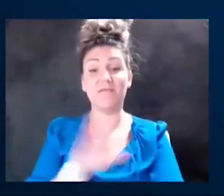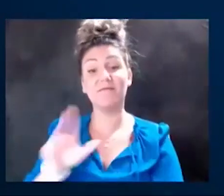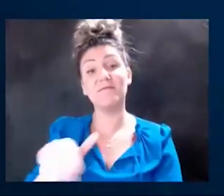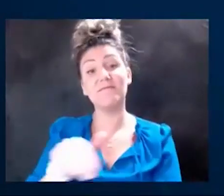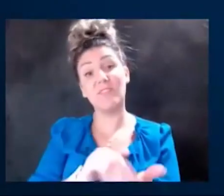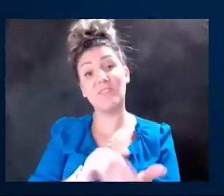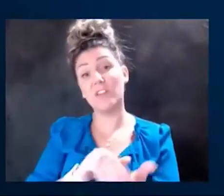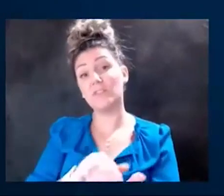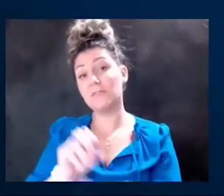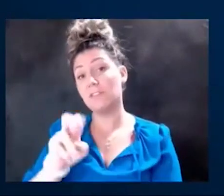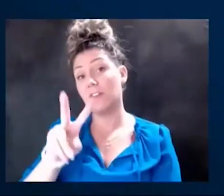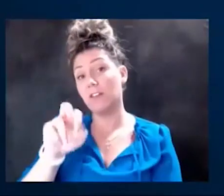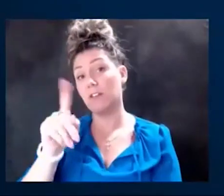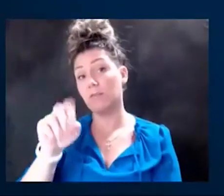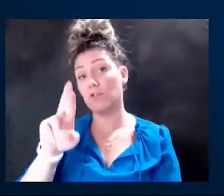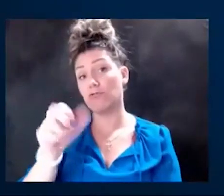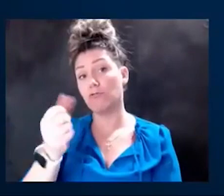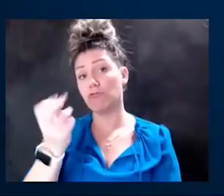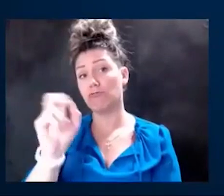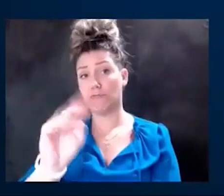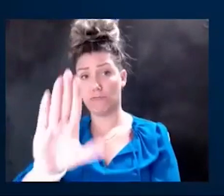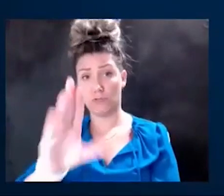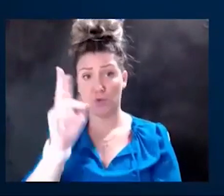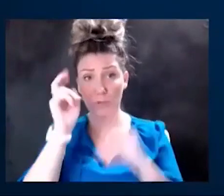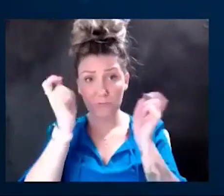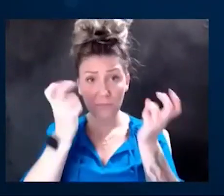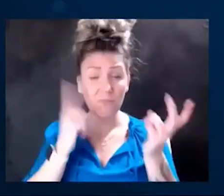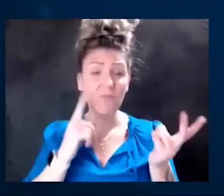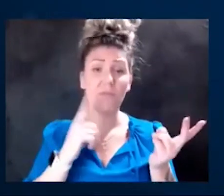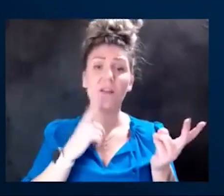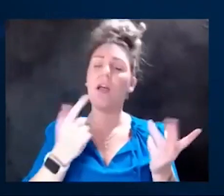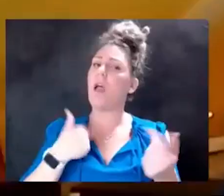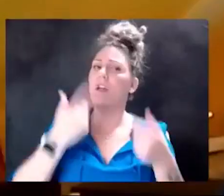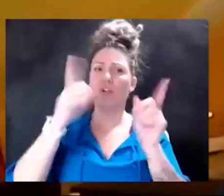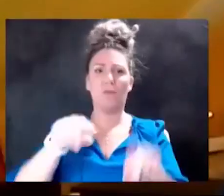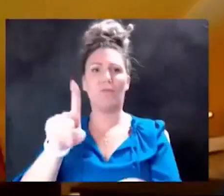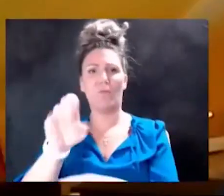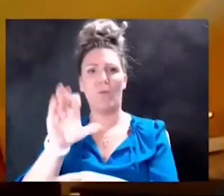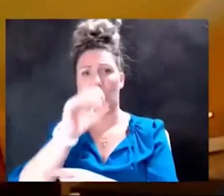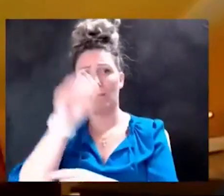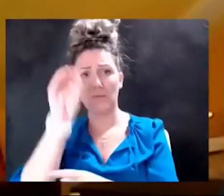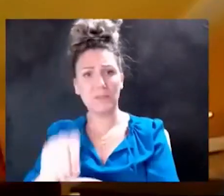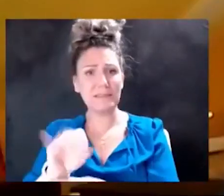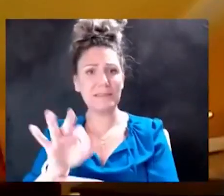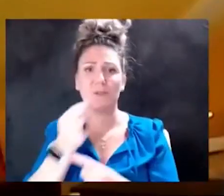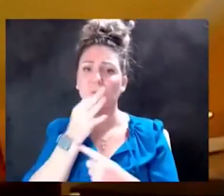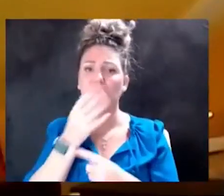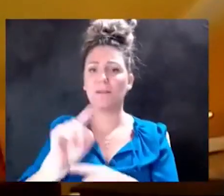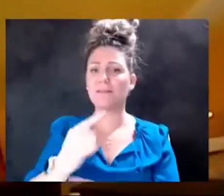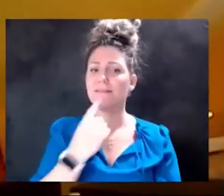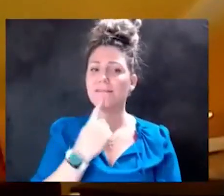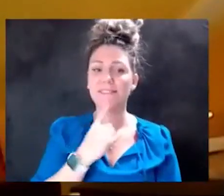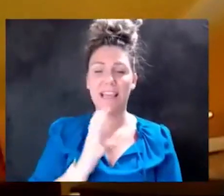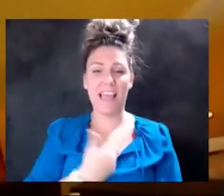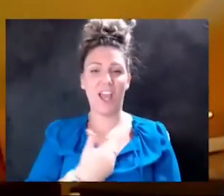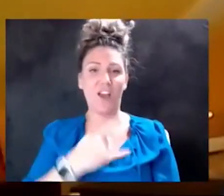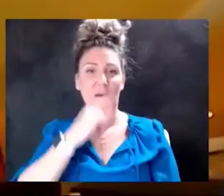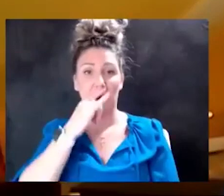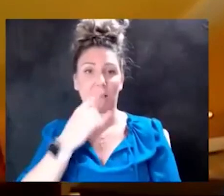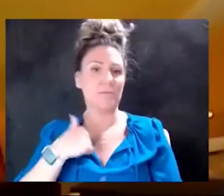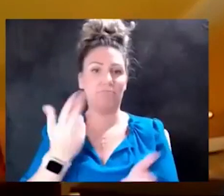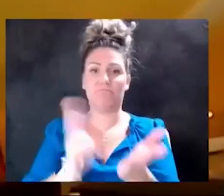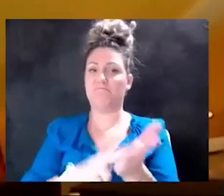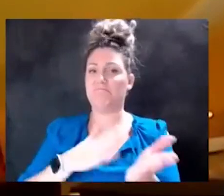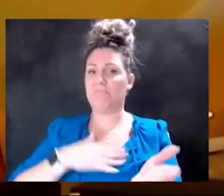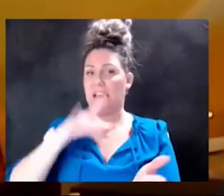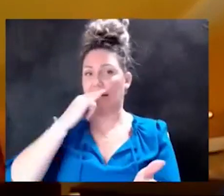topic? I agree with you 100%. Let's all get vaccinated. As soon as they said that our kids could, I signed my kid up right